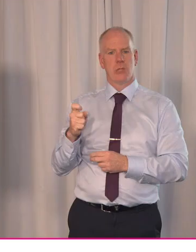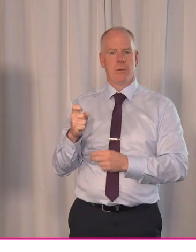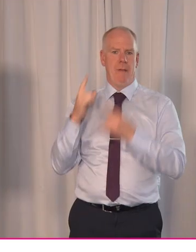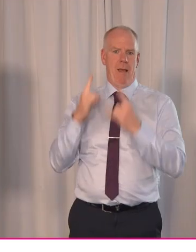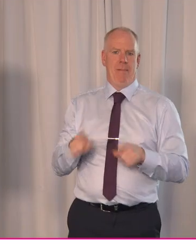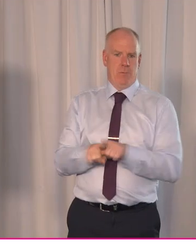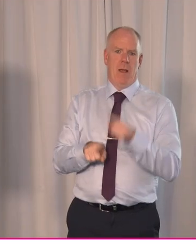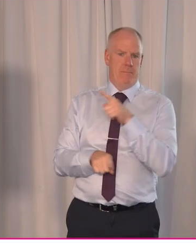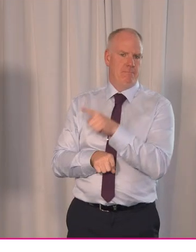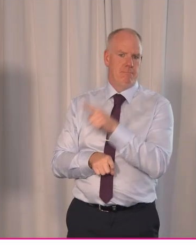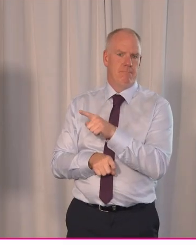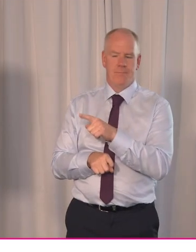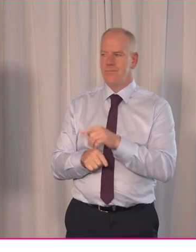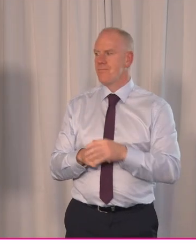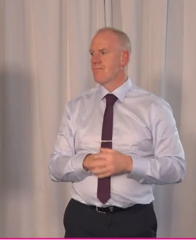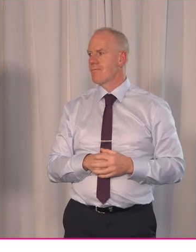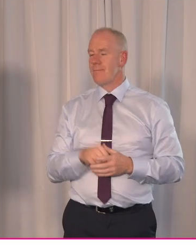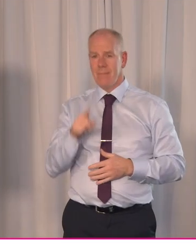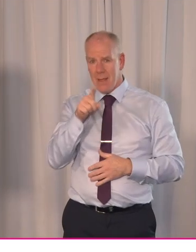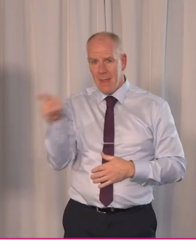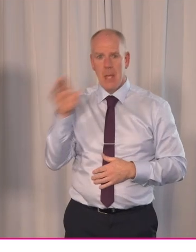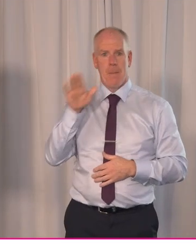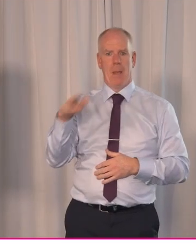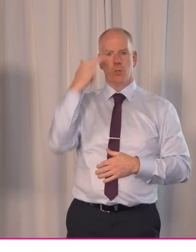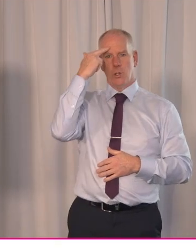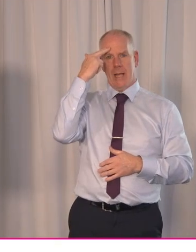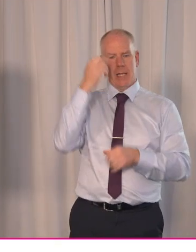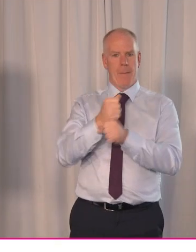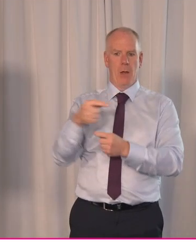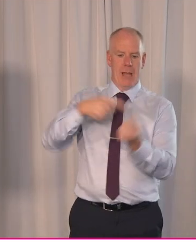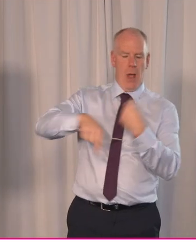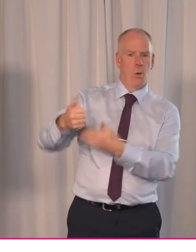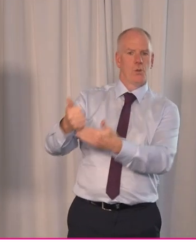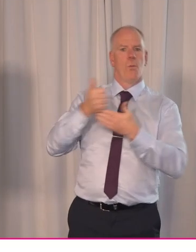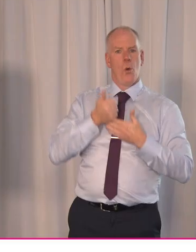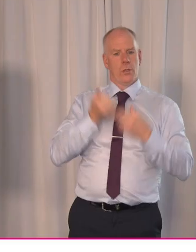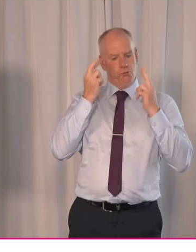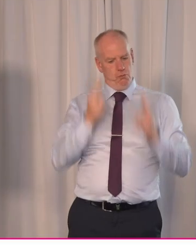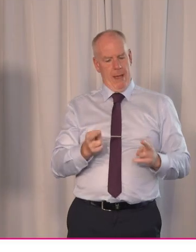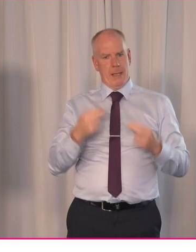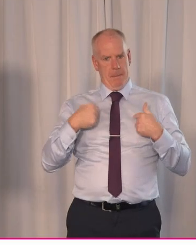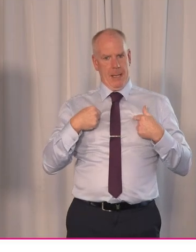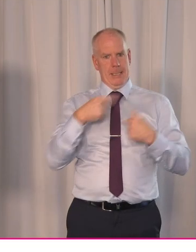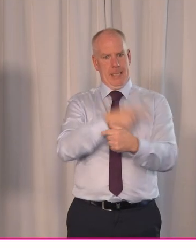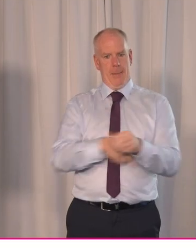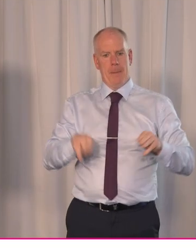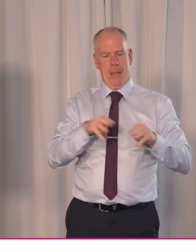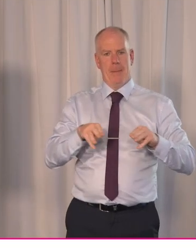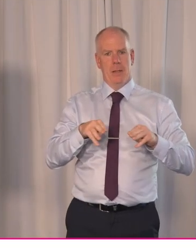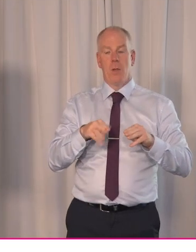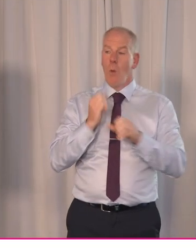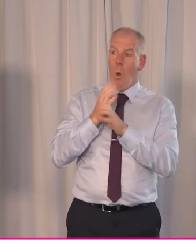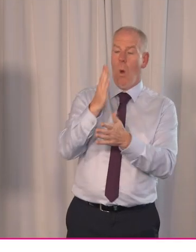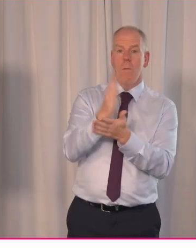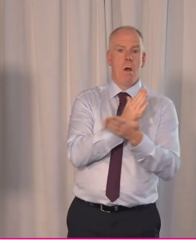area that they need to understand and support the rights of disabled people in all forms of